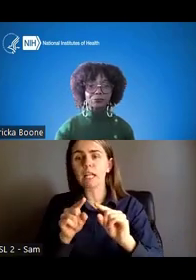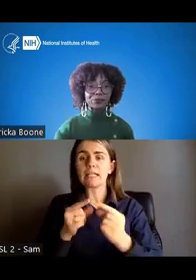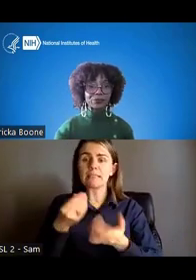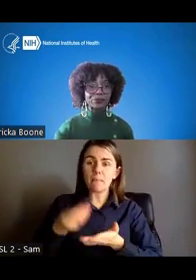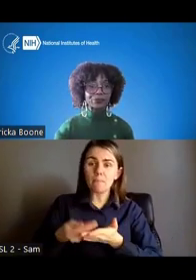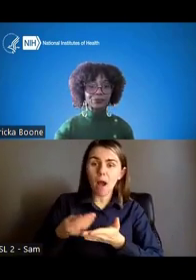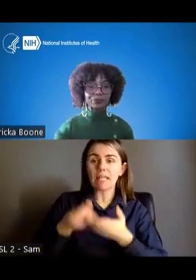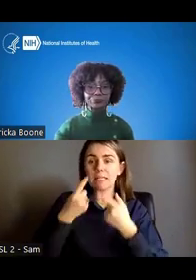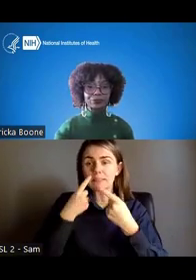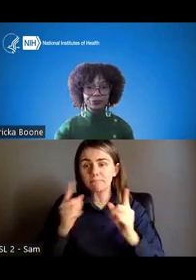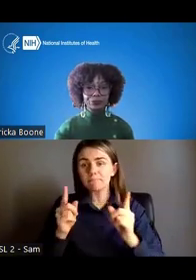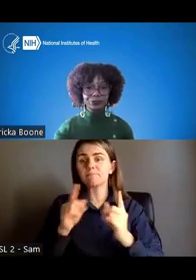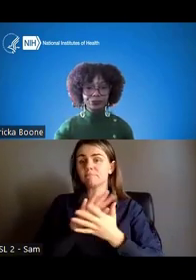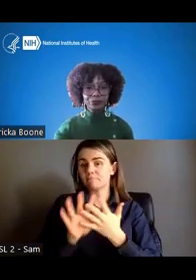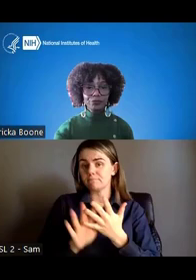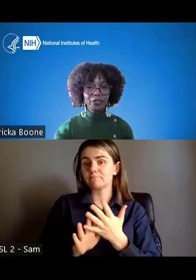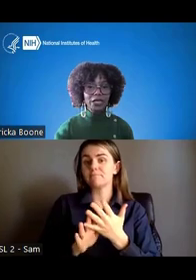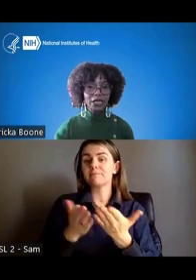here.